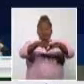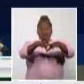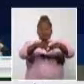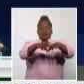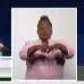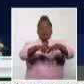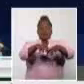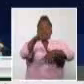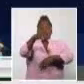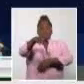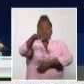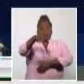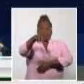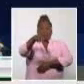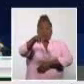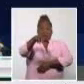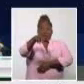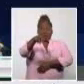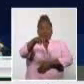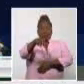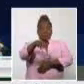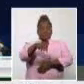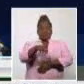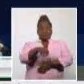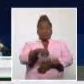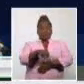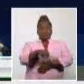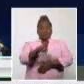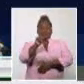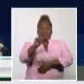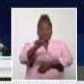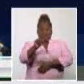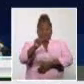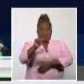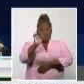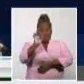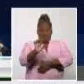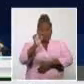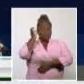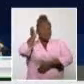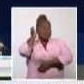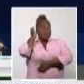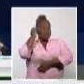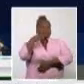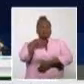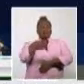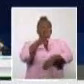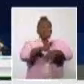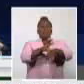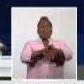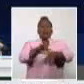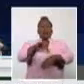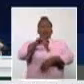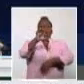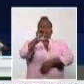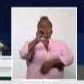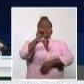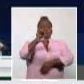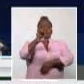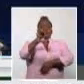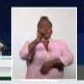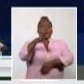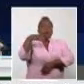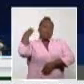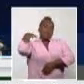pressure, ischemic heart disease, and obesity, who had been in the hospital for a